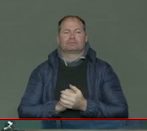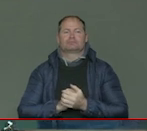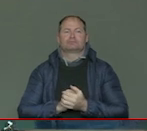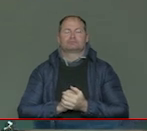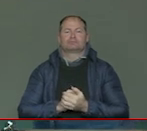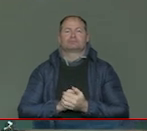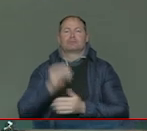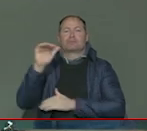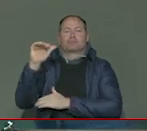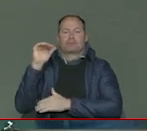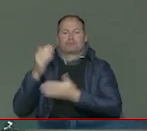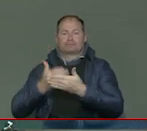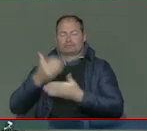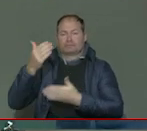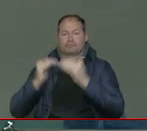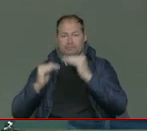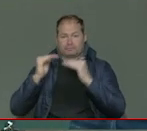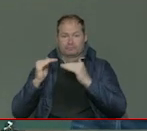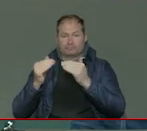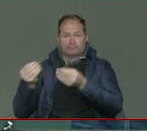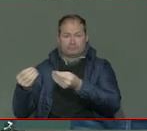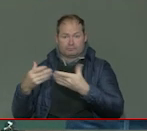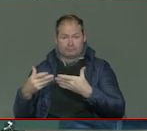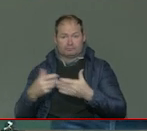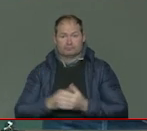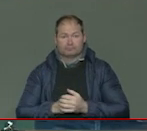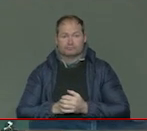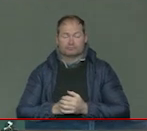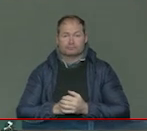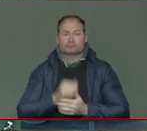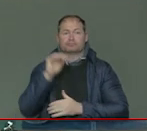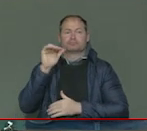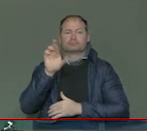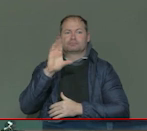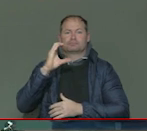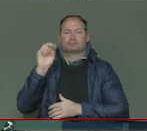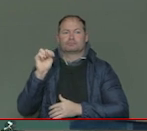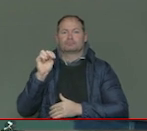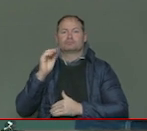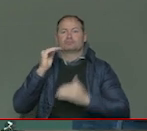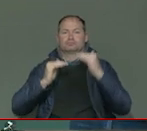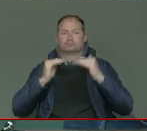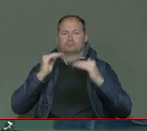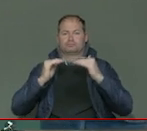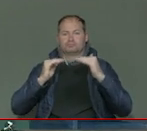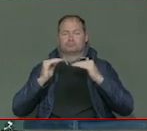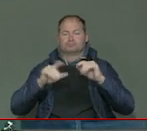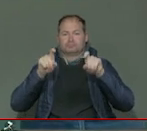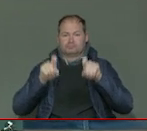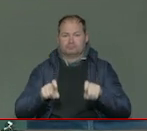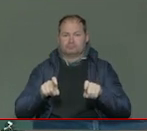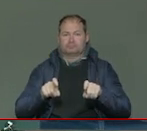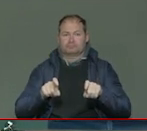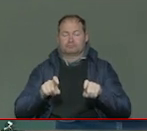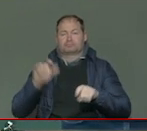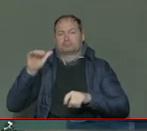recon, the bank statement, the balance, your bank reconciliation must balance. Am I right? It must balance with our bank